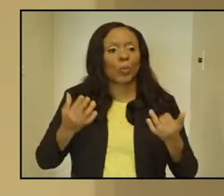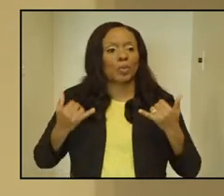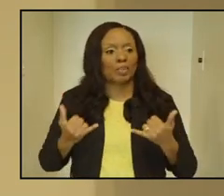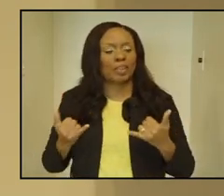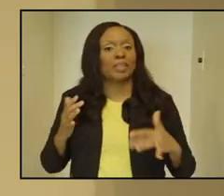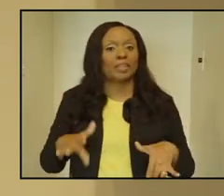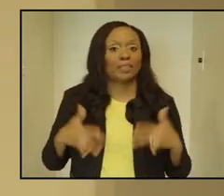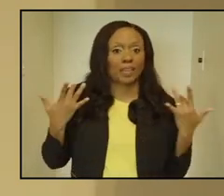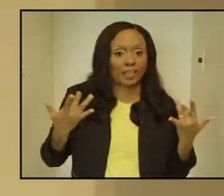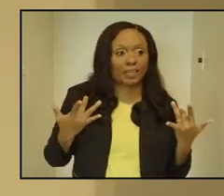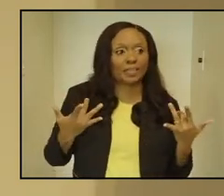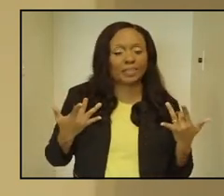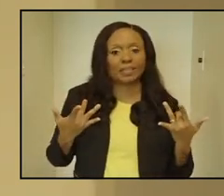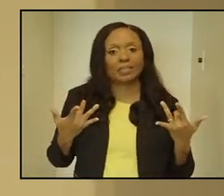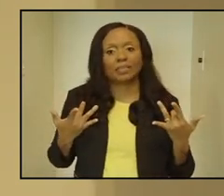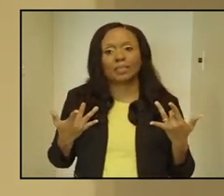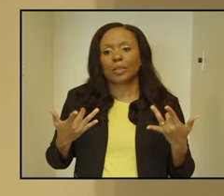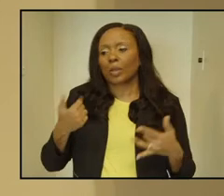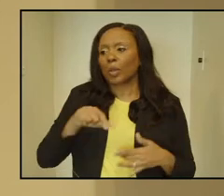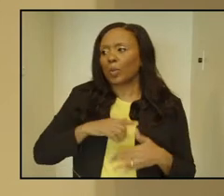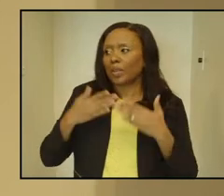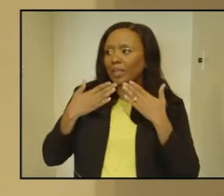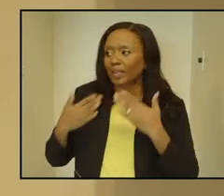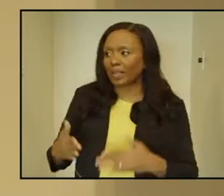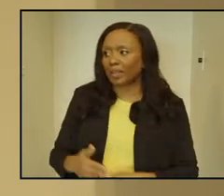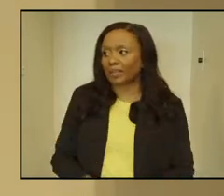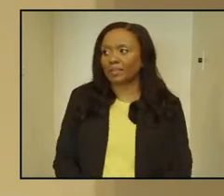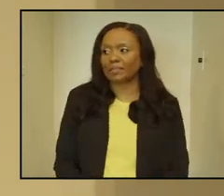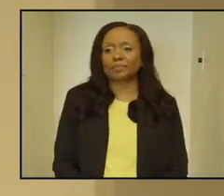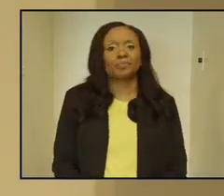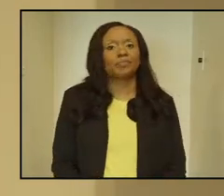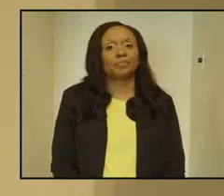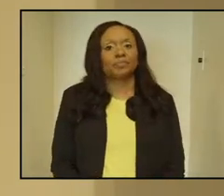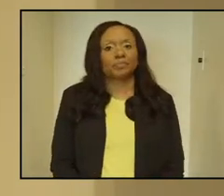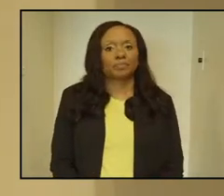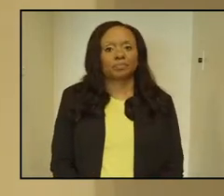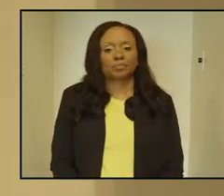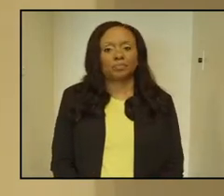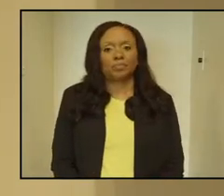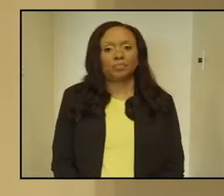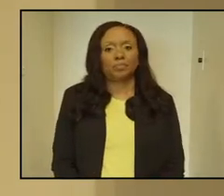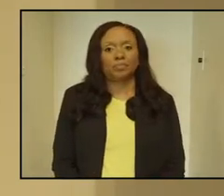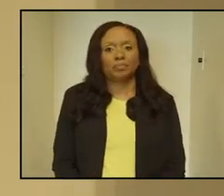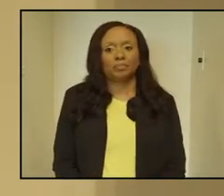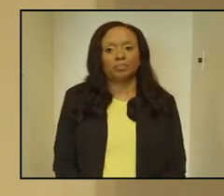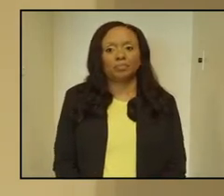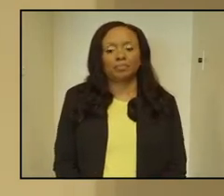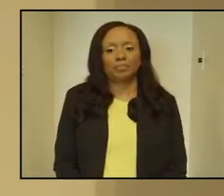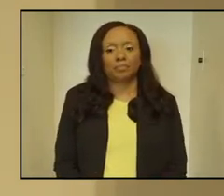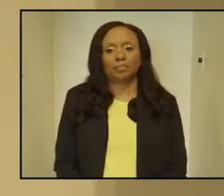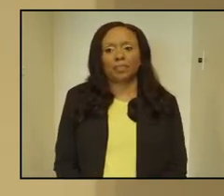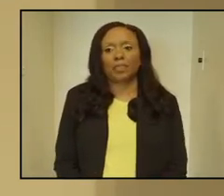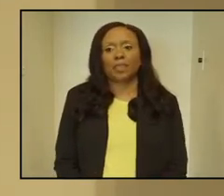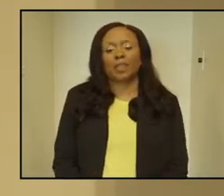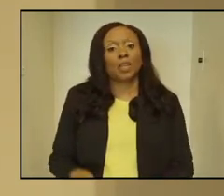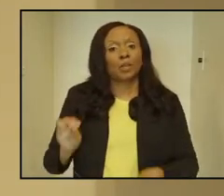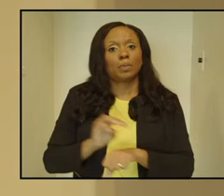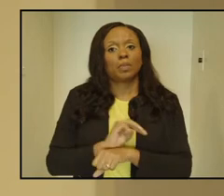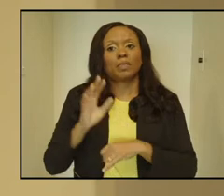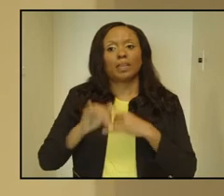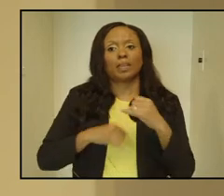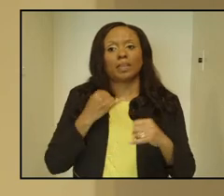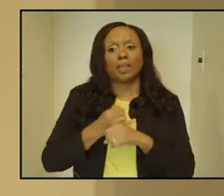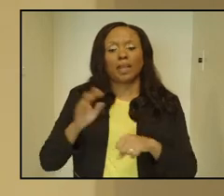event, accept our gratitude. Finally, on behalf of the Ministry of International Business and